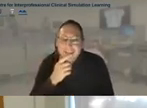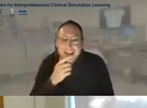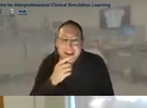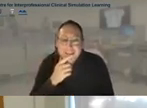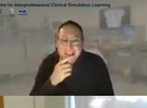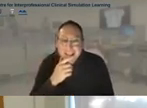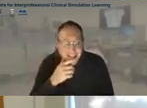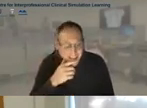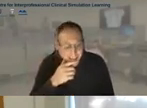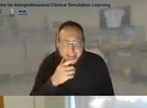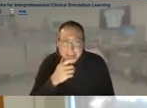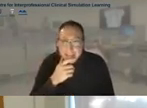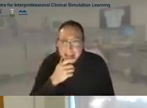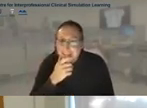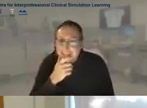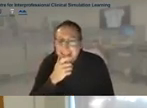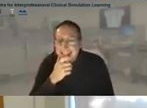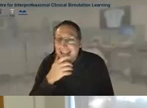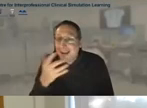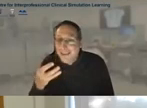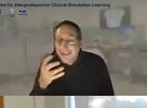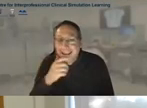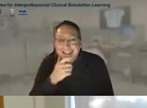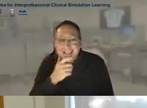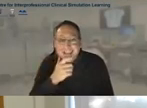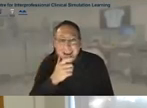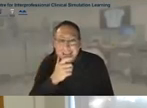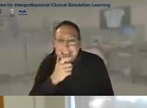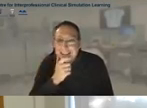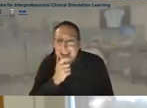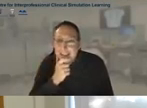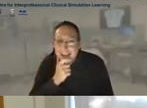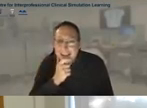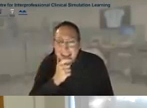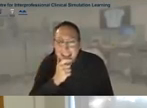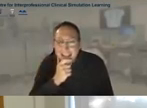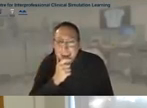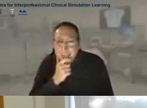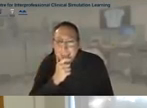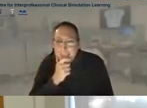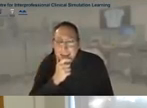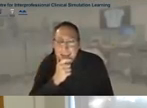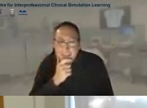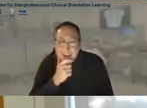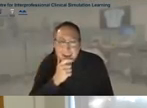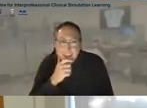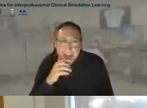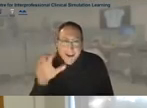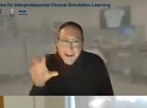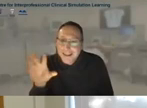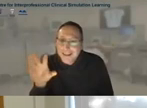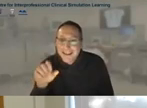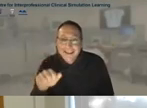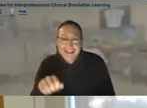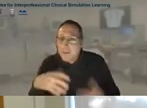up, you know, these are the objectives we set out to accomplish in the time we have. We hope that we have